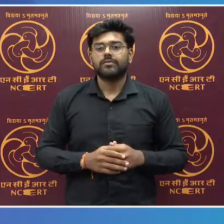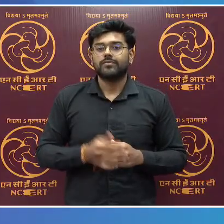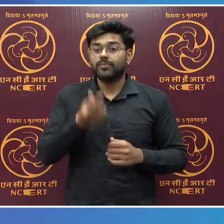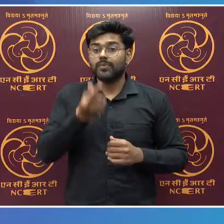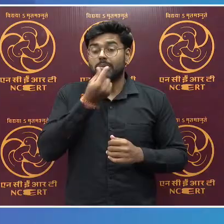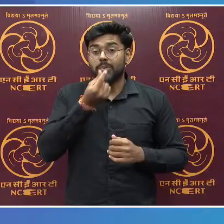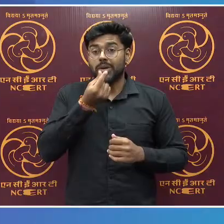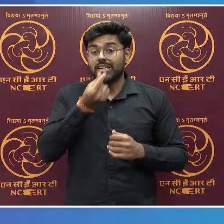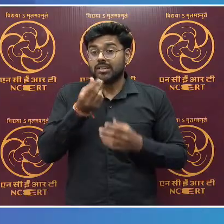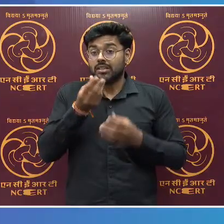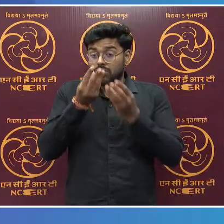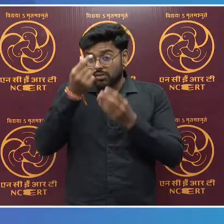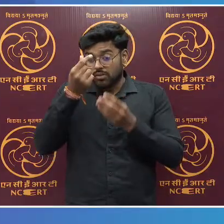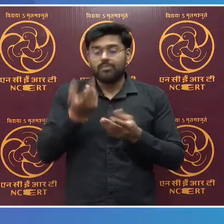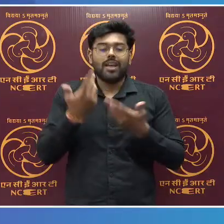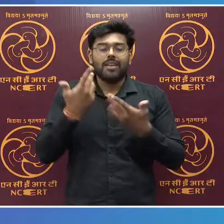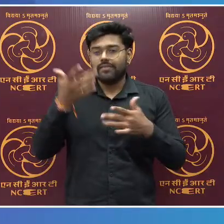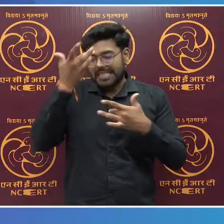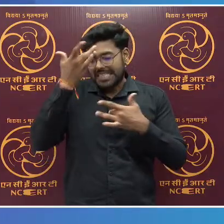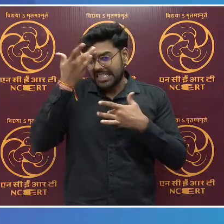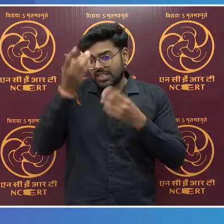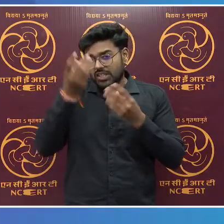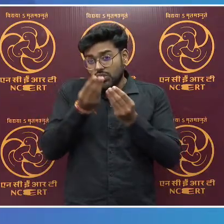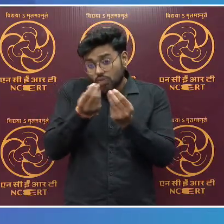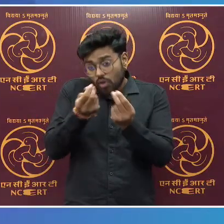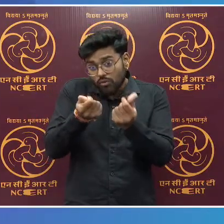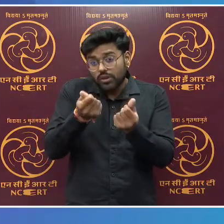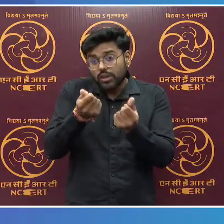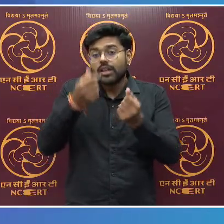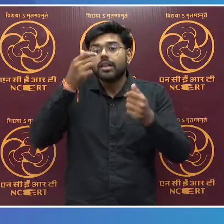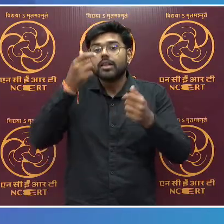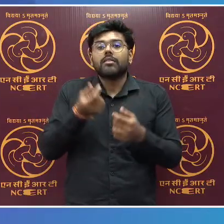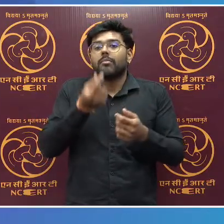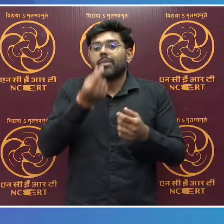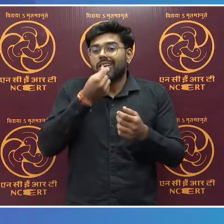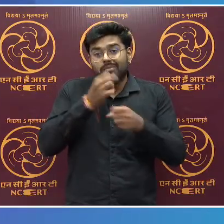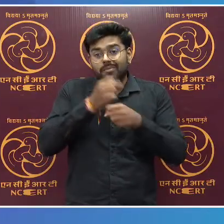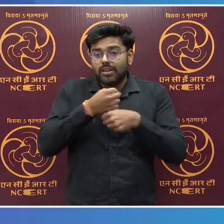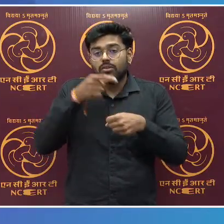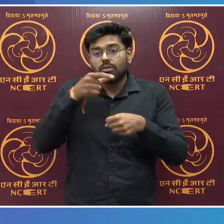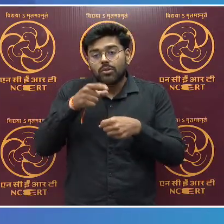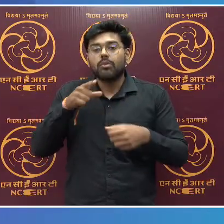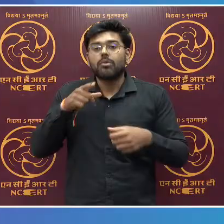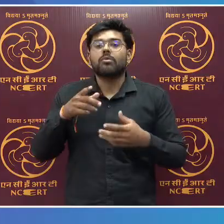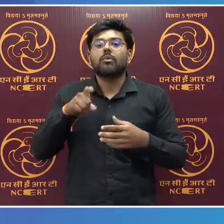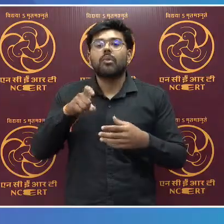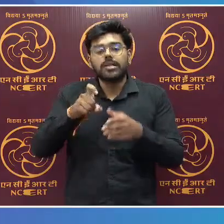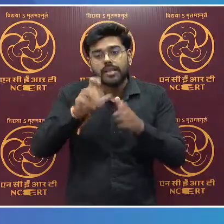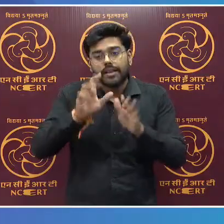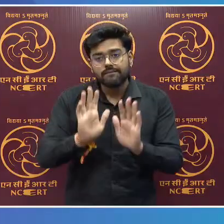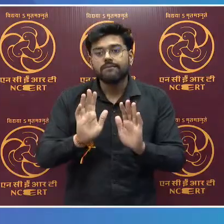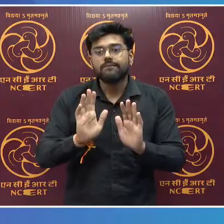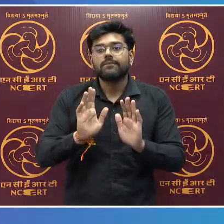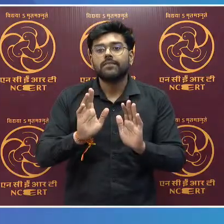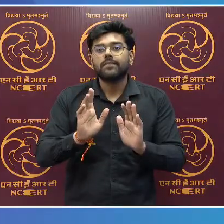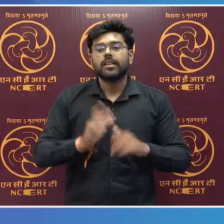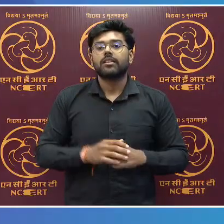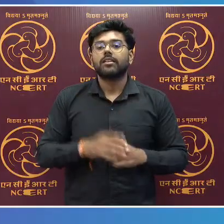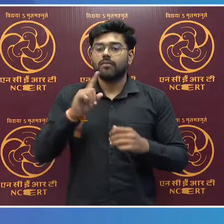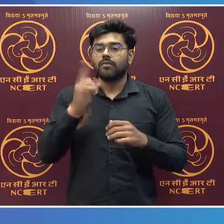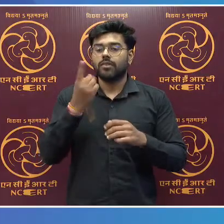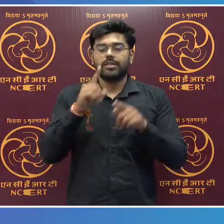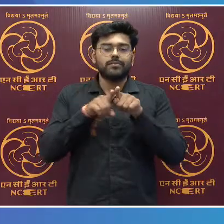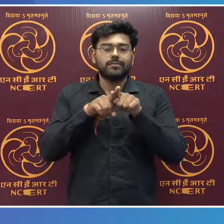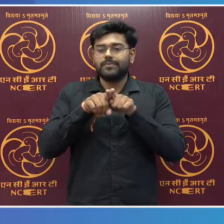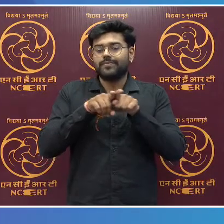that illness, microorganisms are there. So, one by one we will see the example. So, the very first one